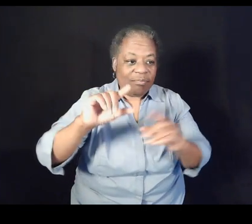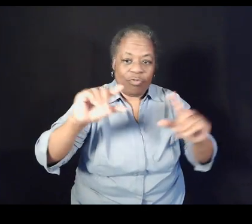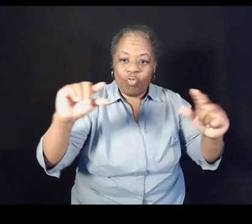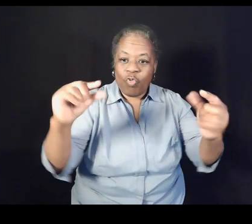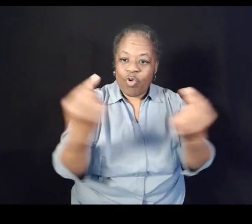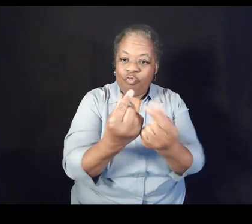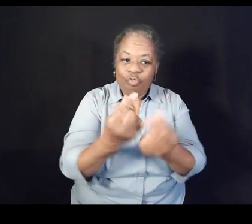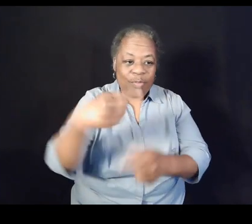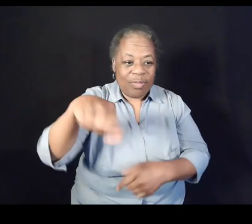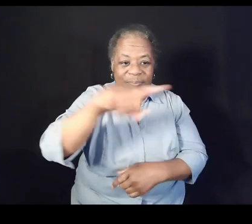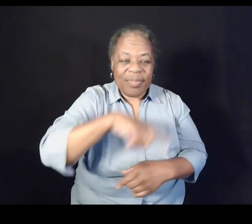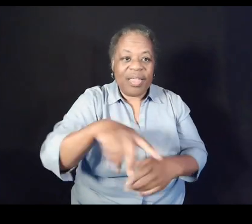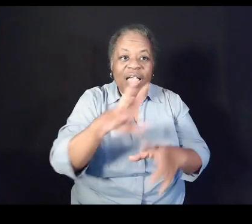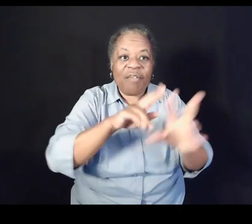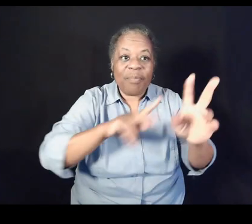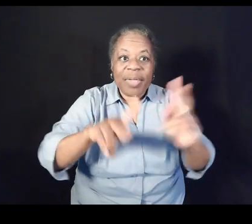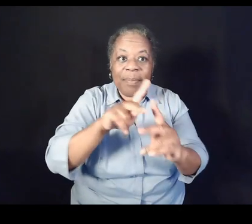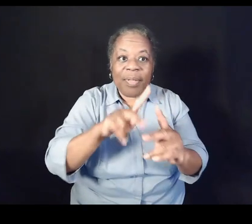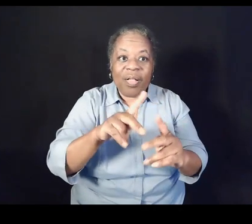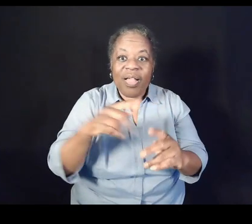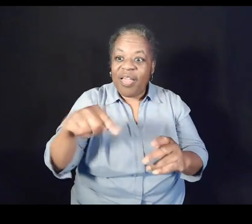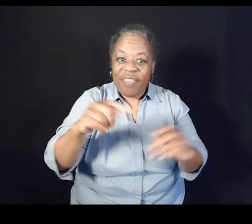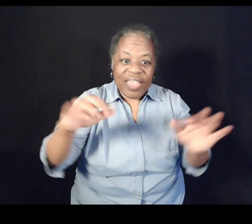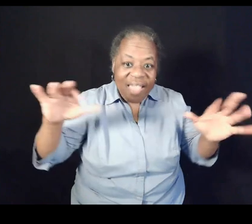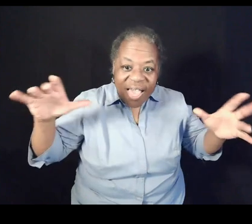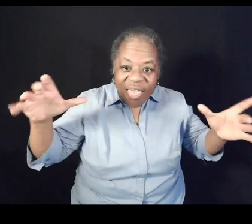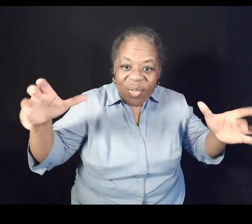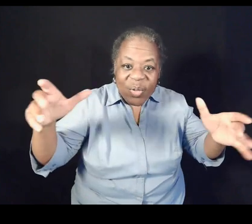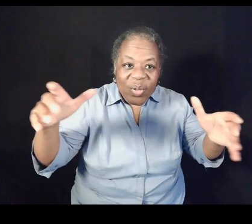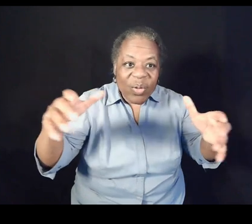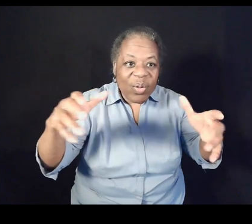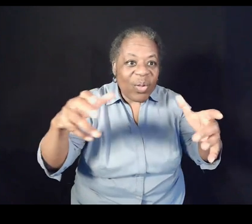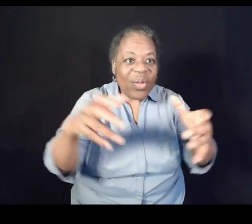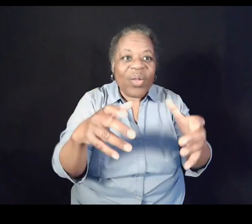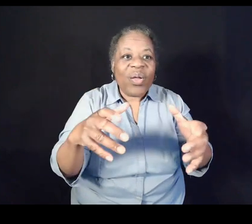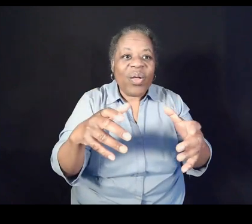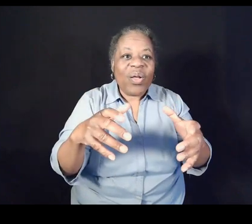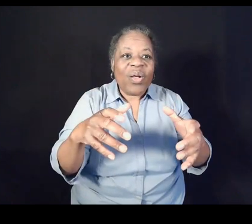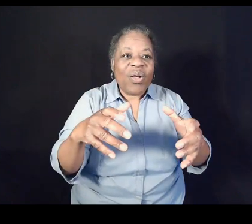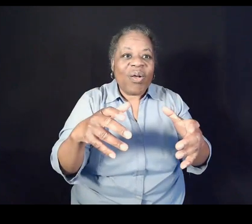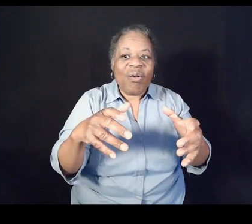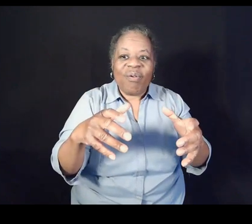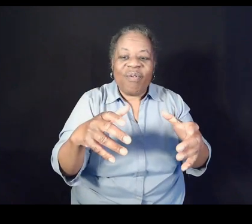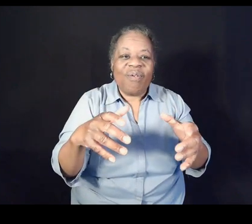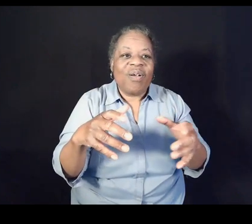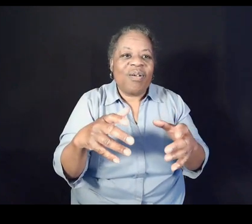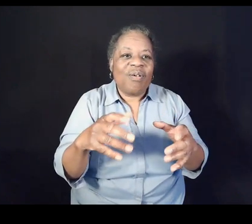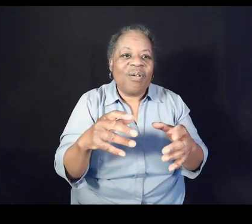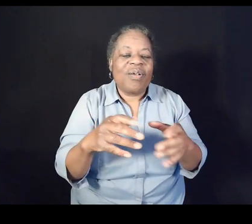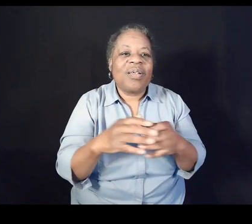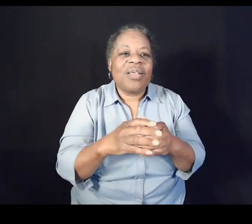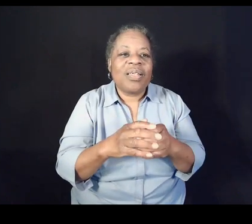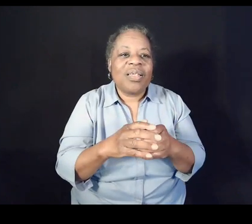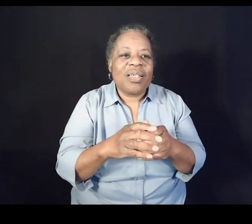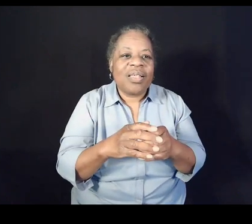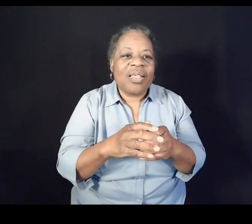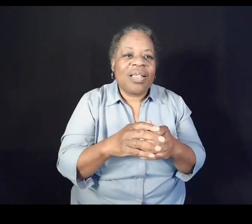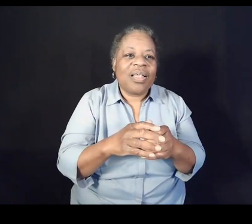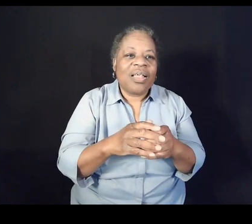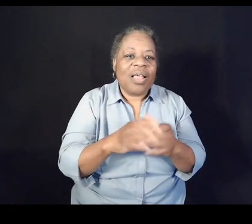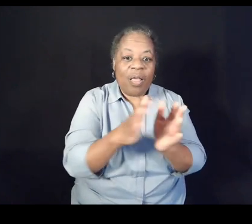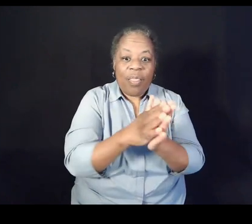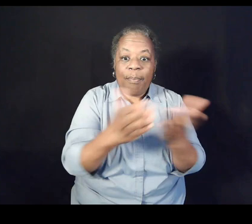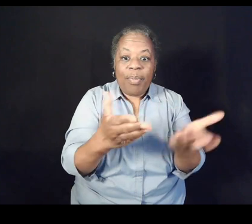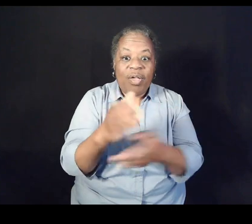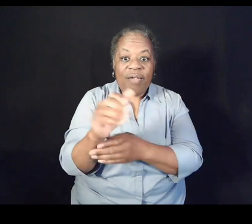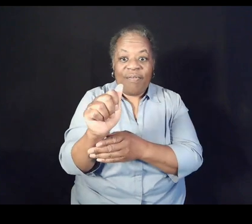Athens, gathered for what looks like an ancient version of a TED conference. The book of Acts tells us